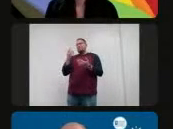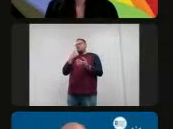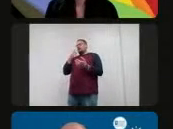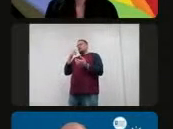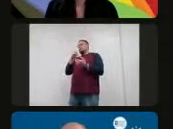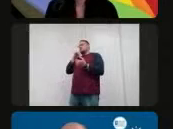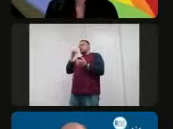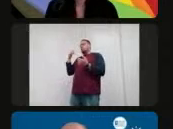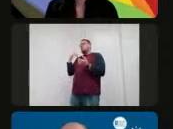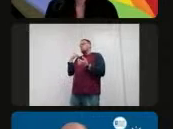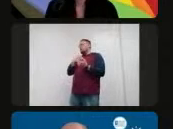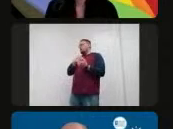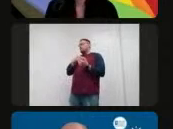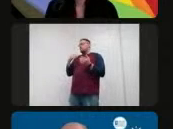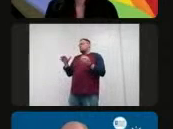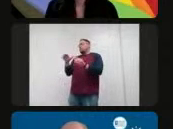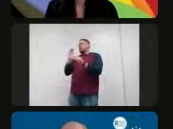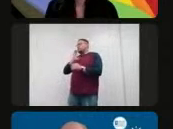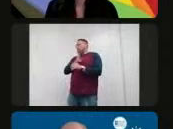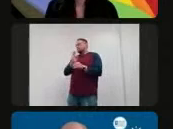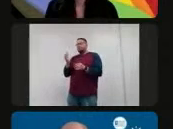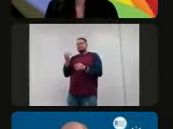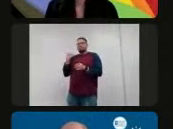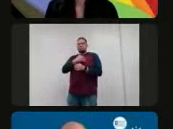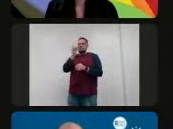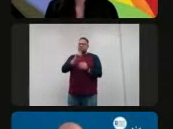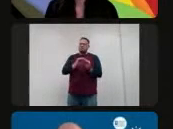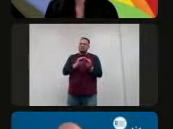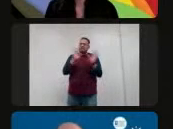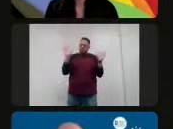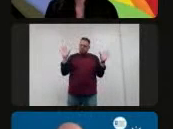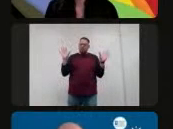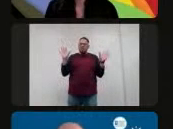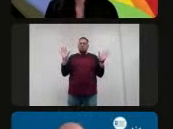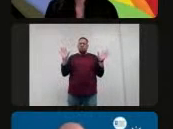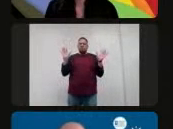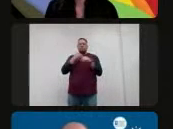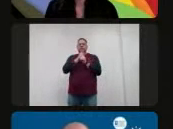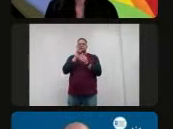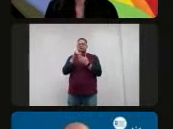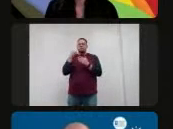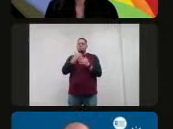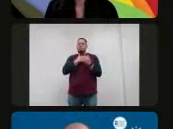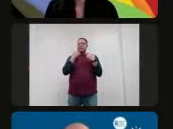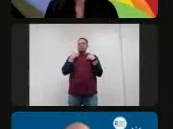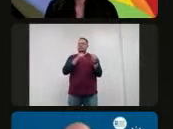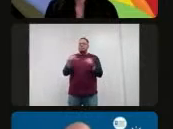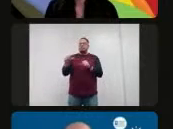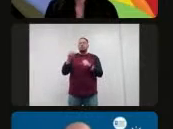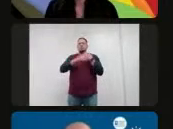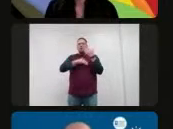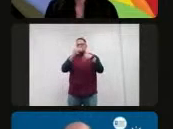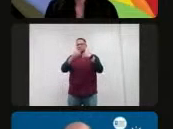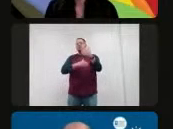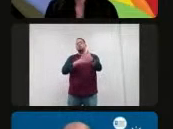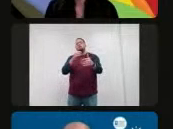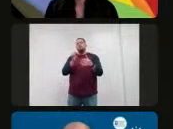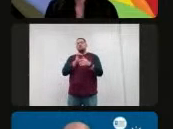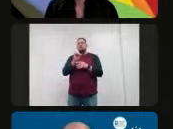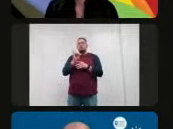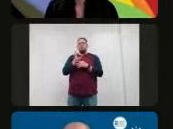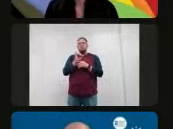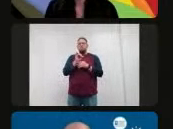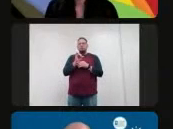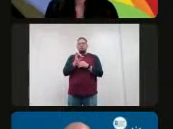going to uphold. So we really have to be clear and make sure we have an ability to process. Just like